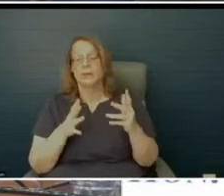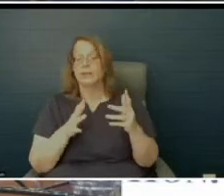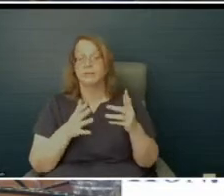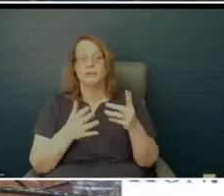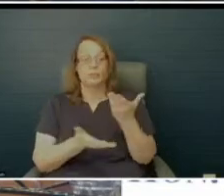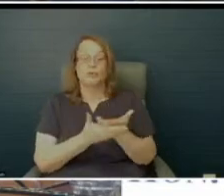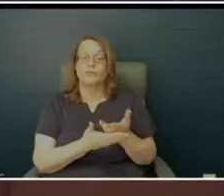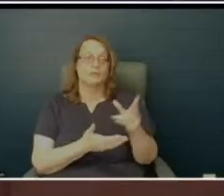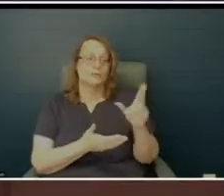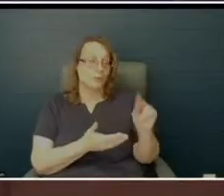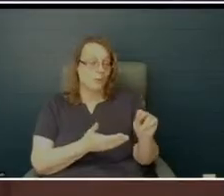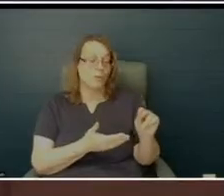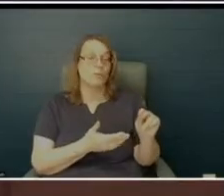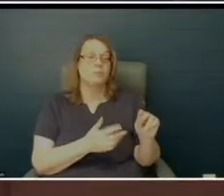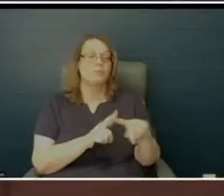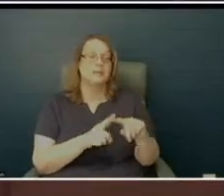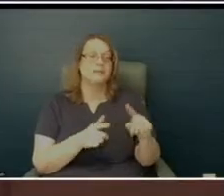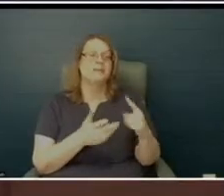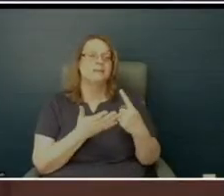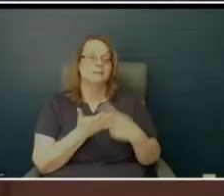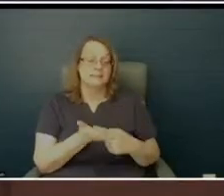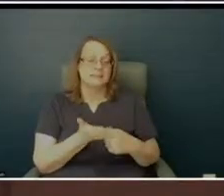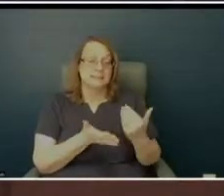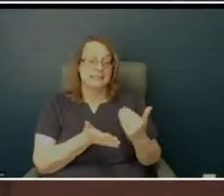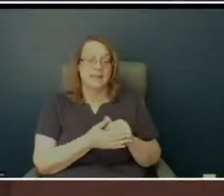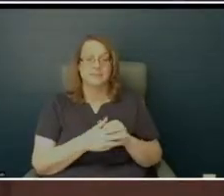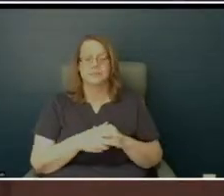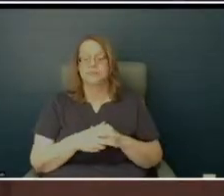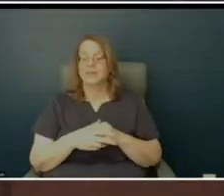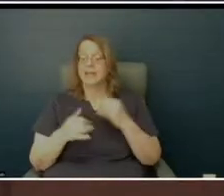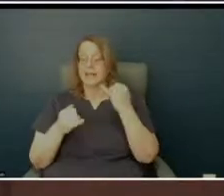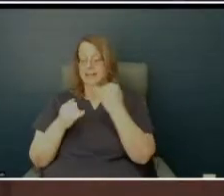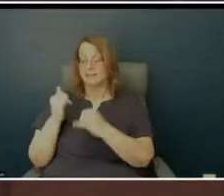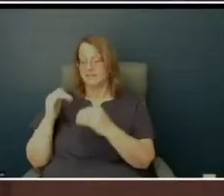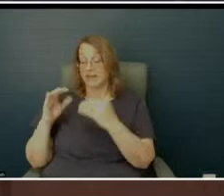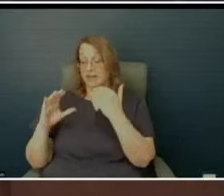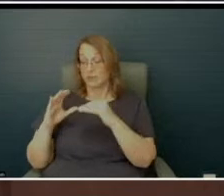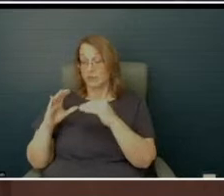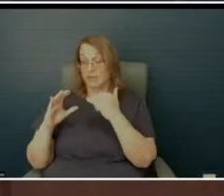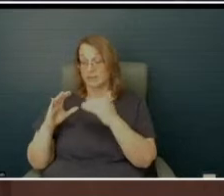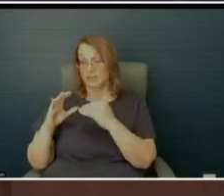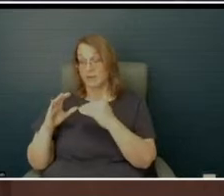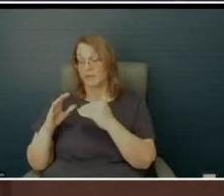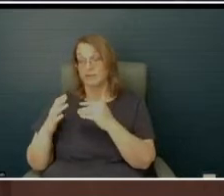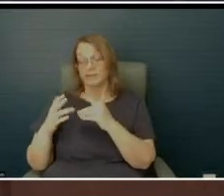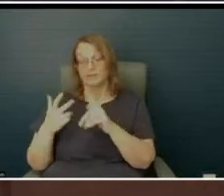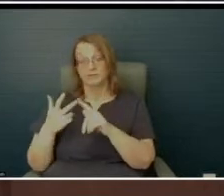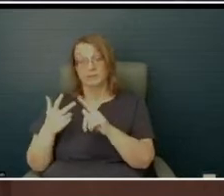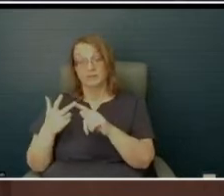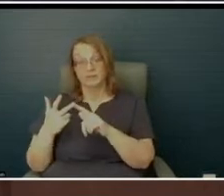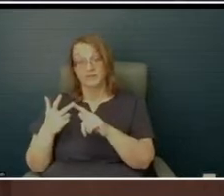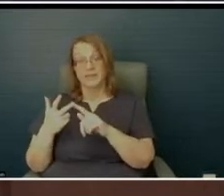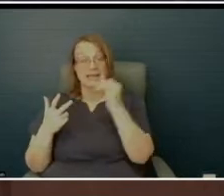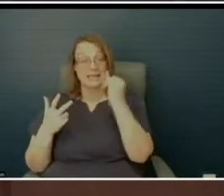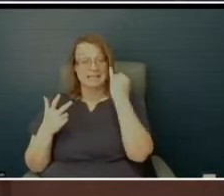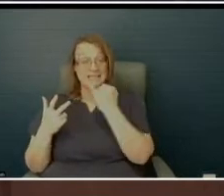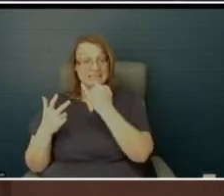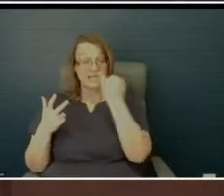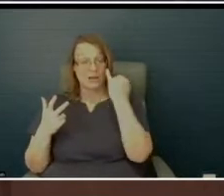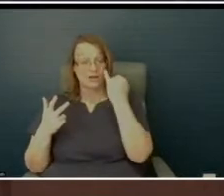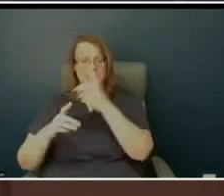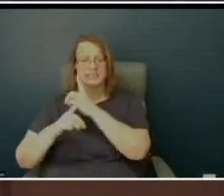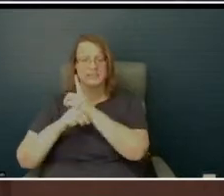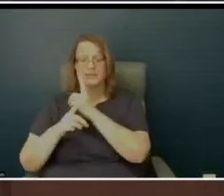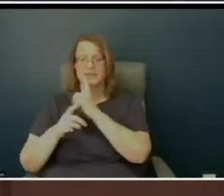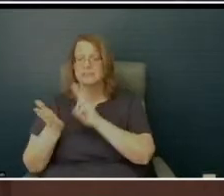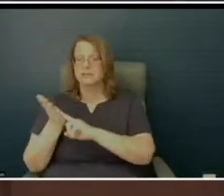So the final email here included a completely baseless conspiracy theory that an Italian defense contractor uploaded